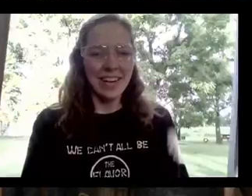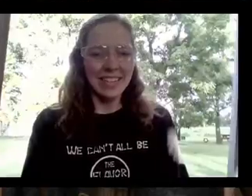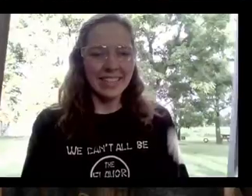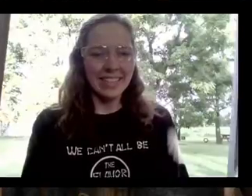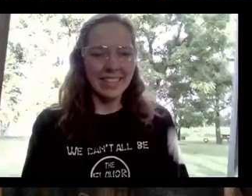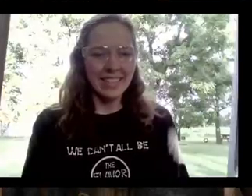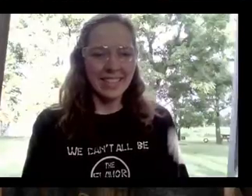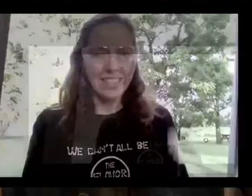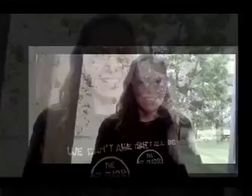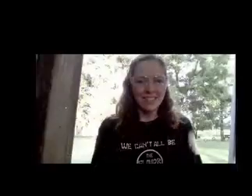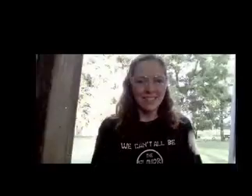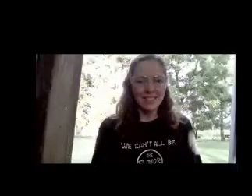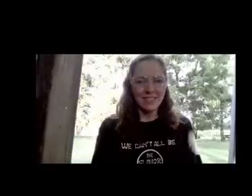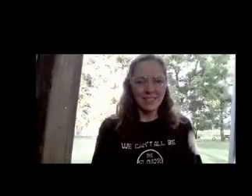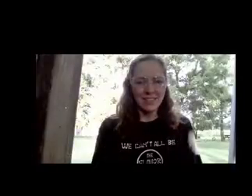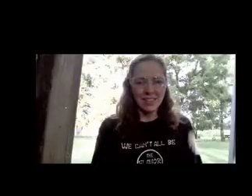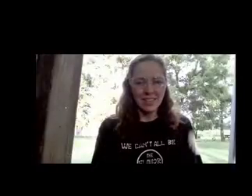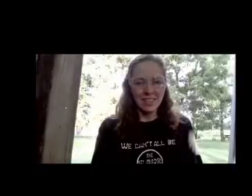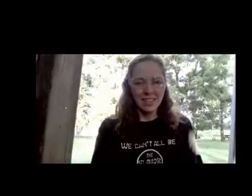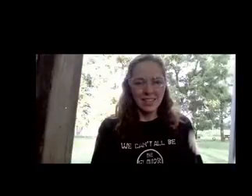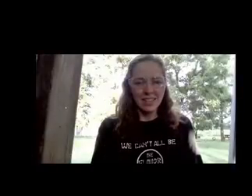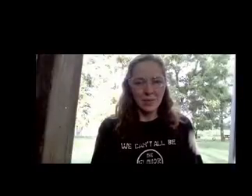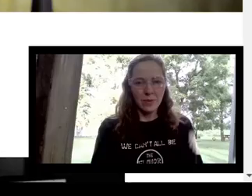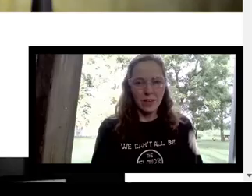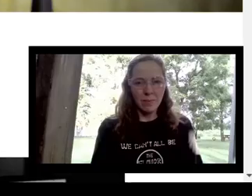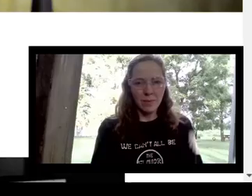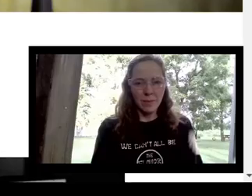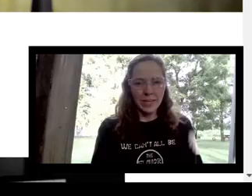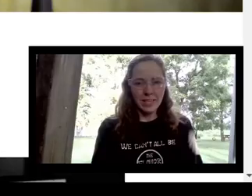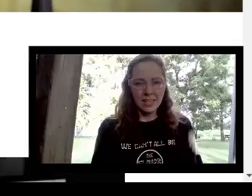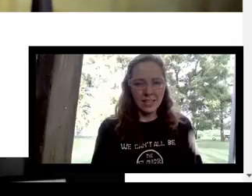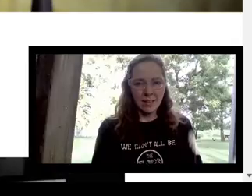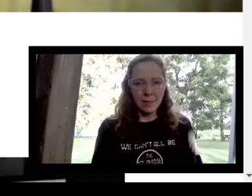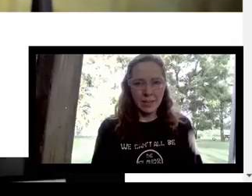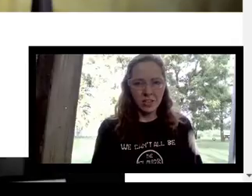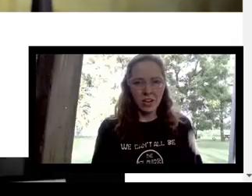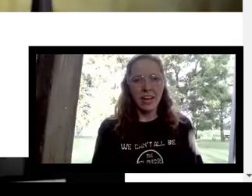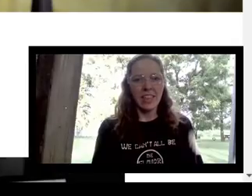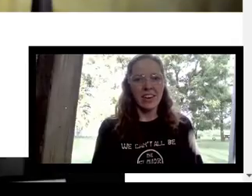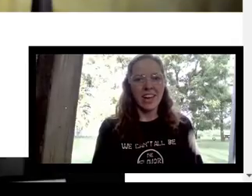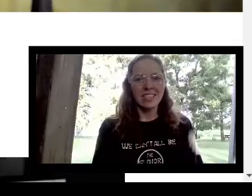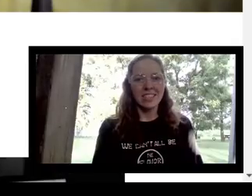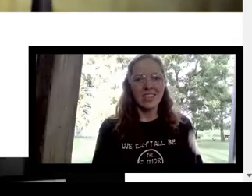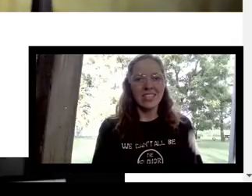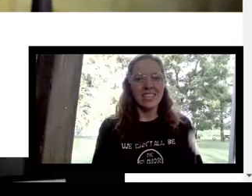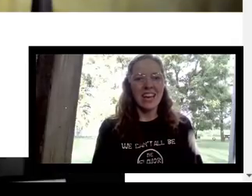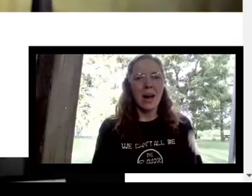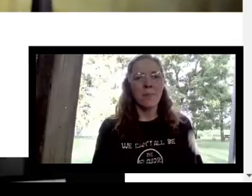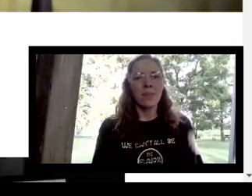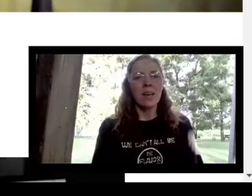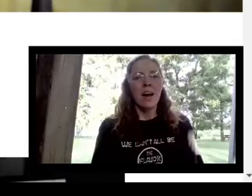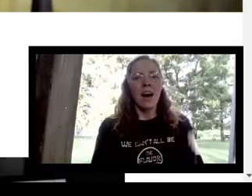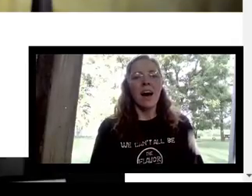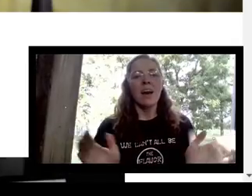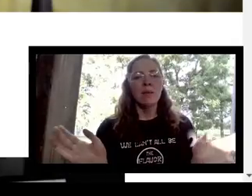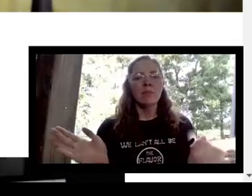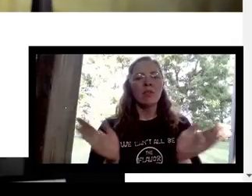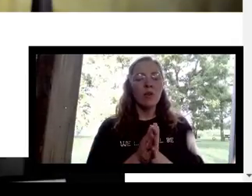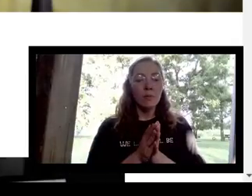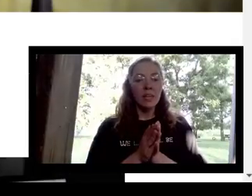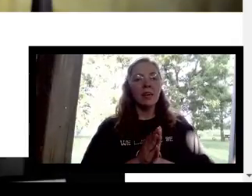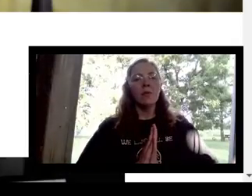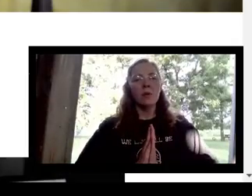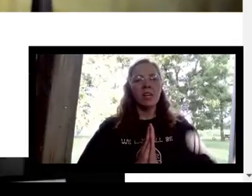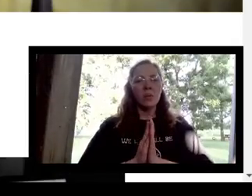All right. While I keep this thing heating. One moment. Let me make sure. Okay, there you guys. You can see it now.